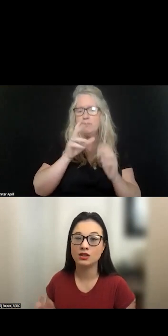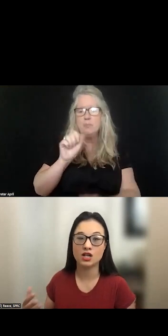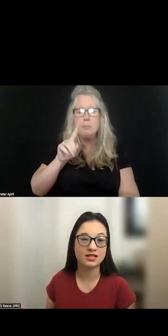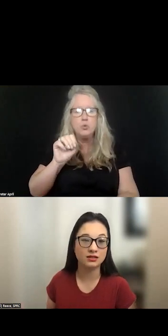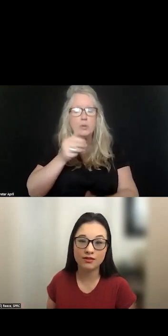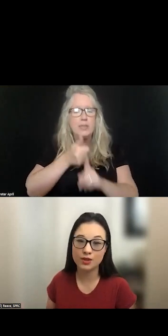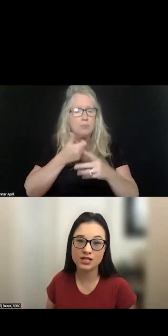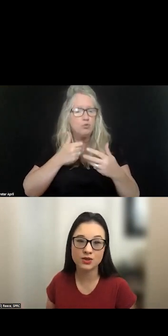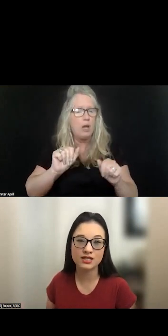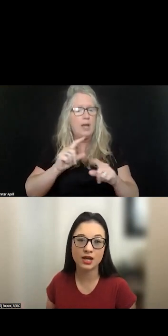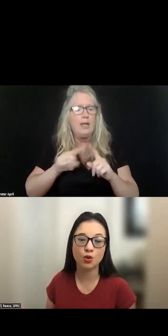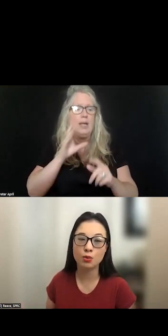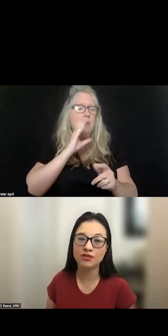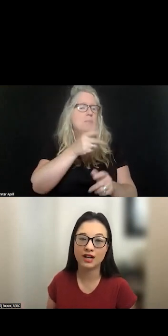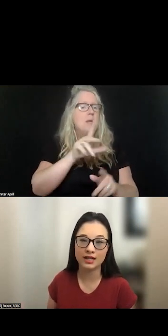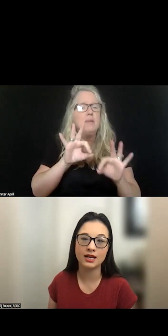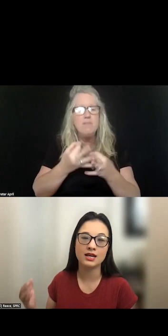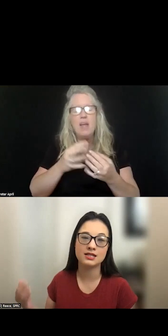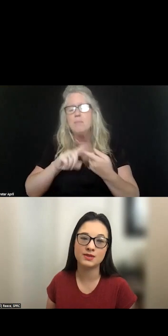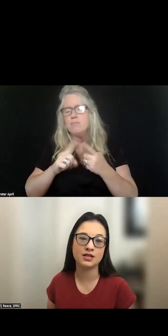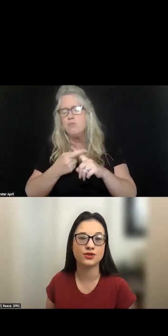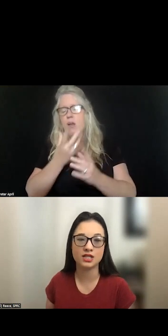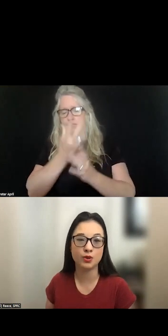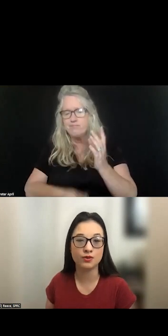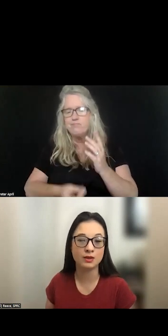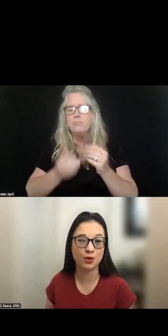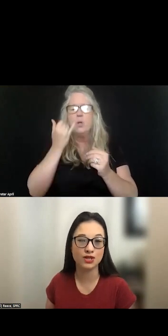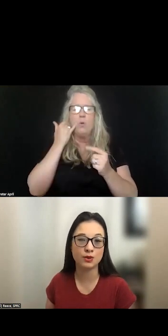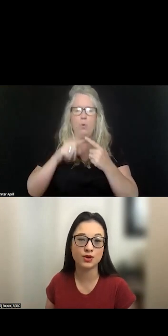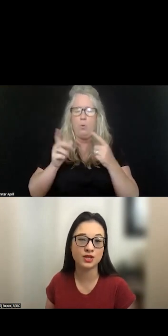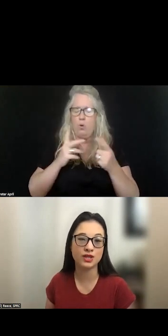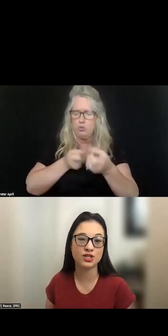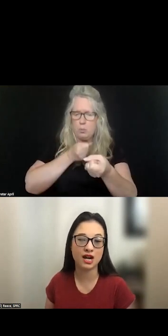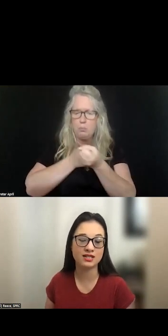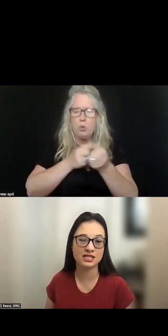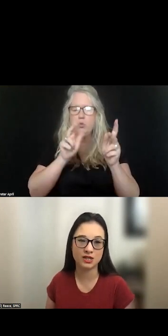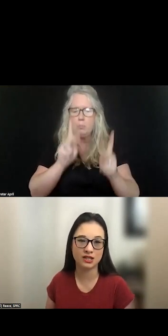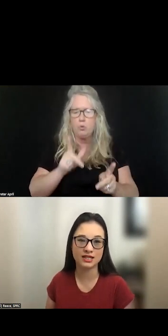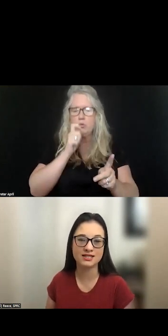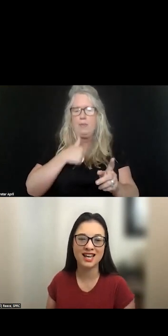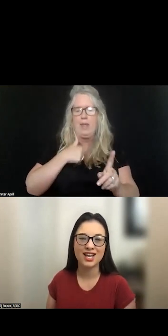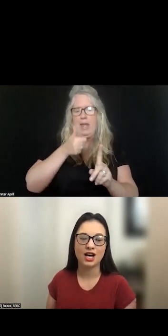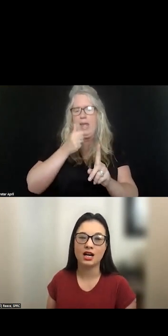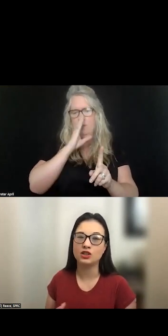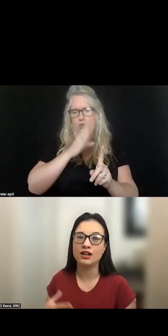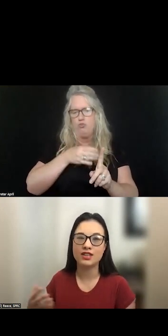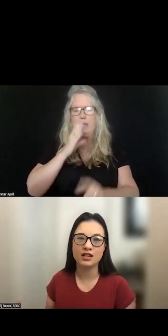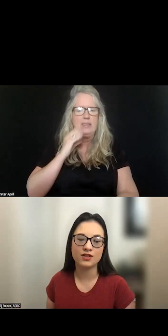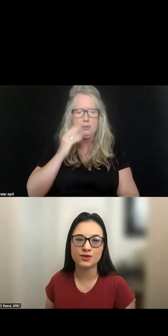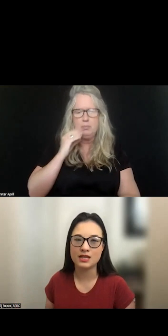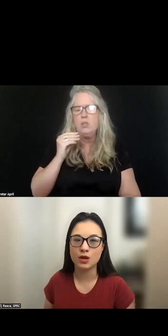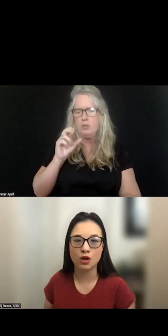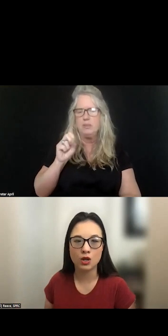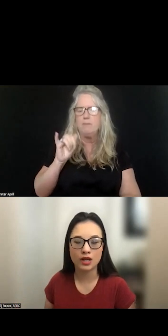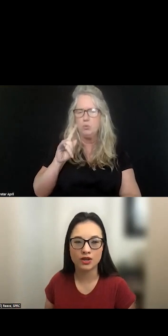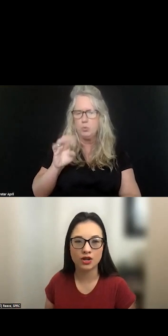attempt, lost a loved one to suicide, or provided substantial support to a person with direct experience. A lot of the